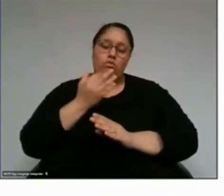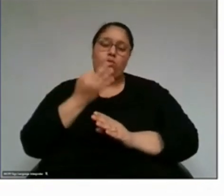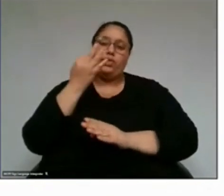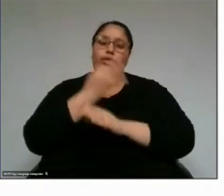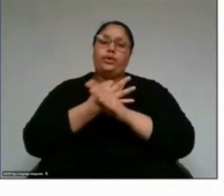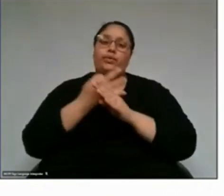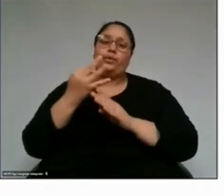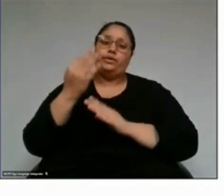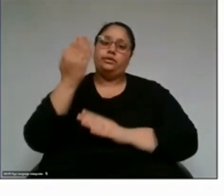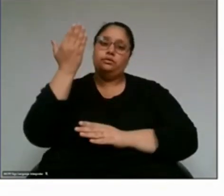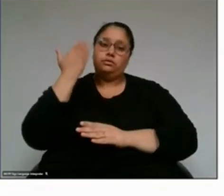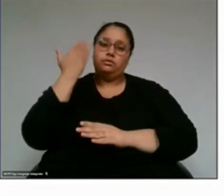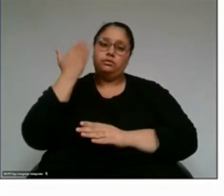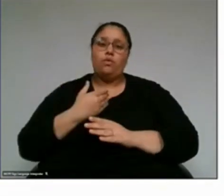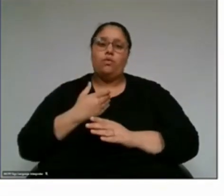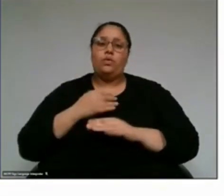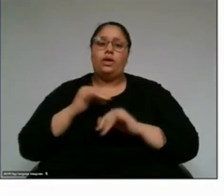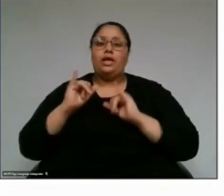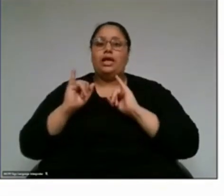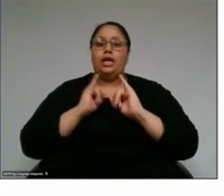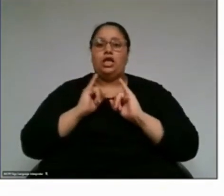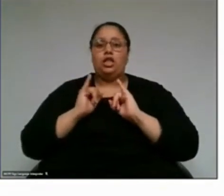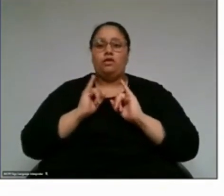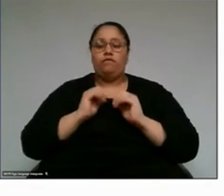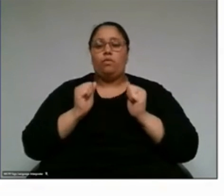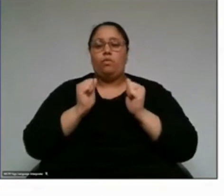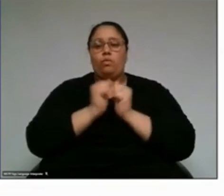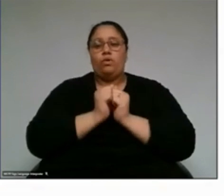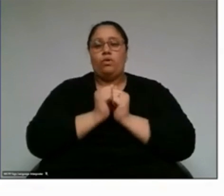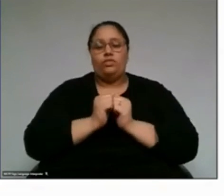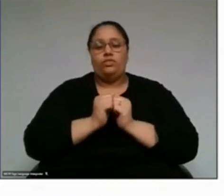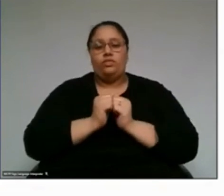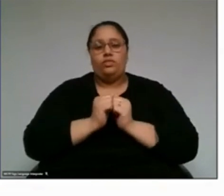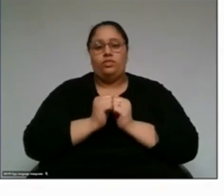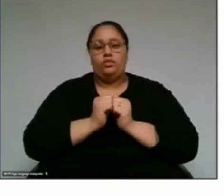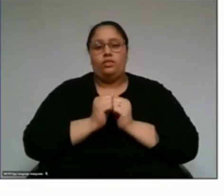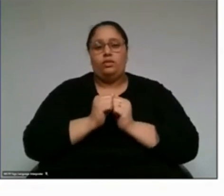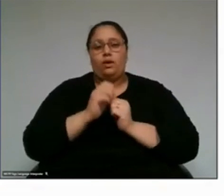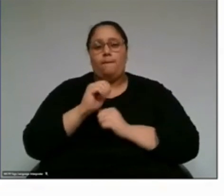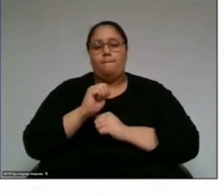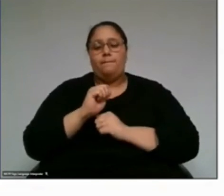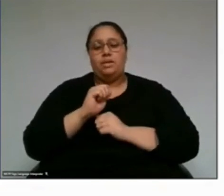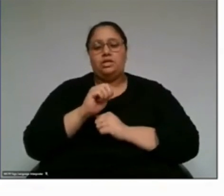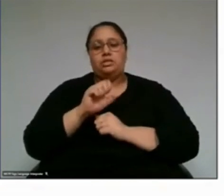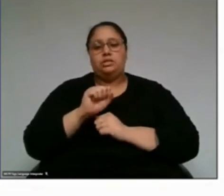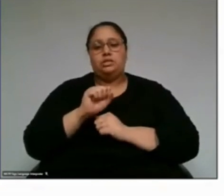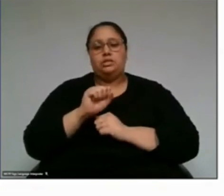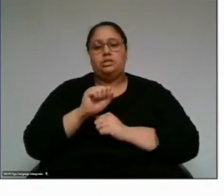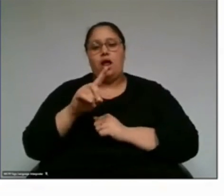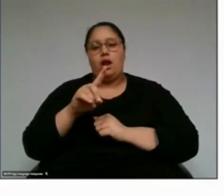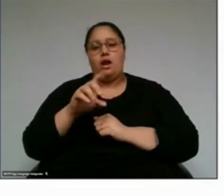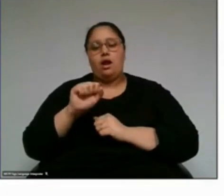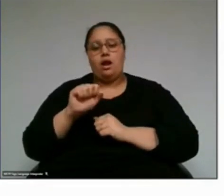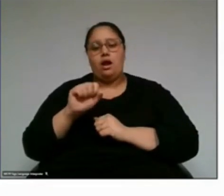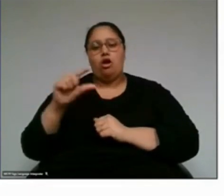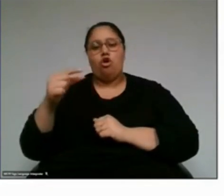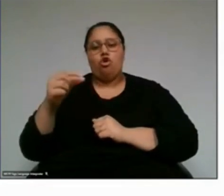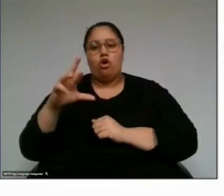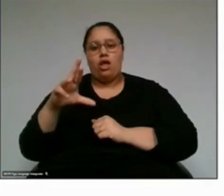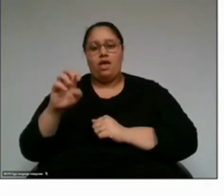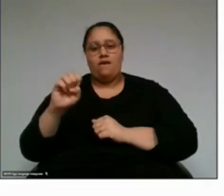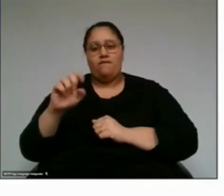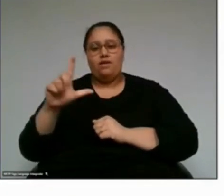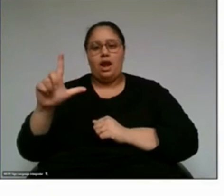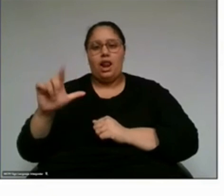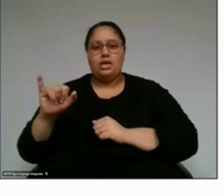weeks ago, in an interview with Ms. Lida Grave-Lazzi, Honorable Bakufos, now it is